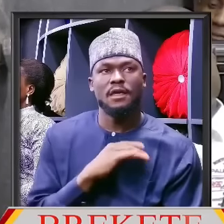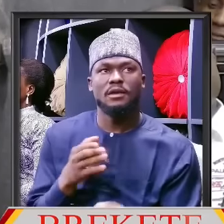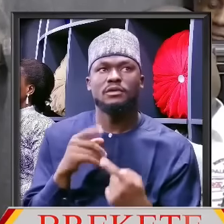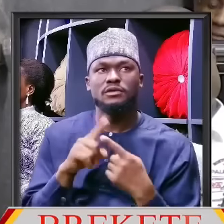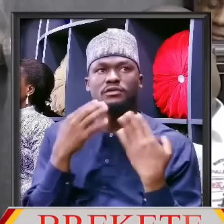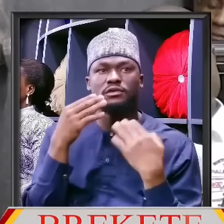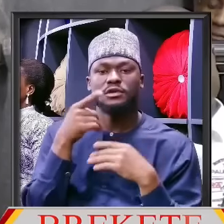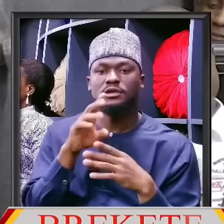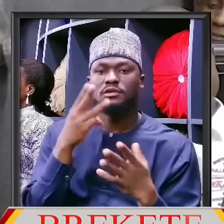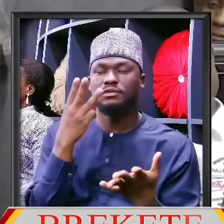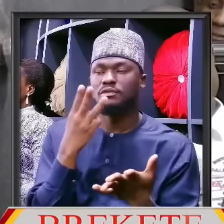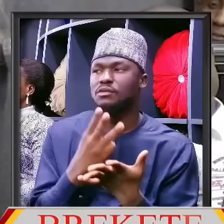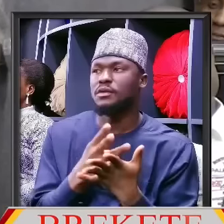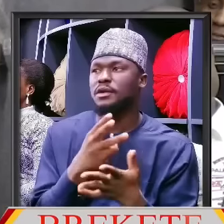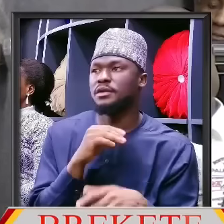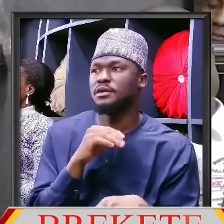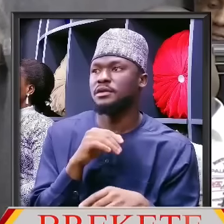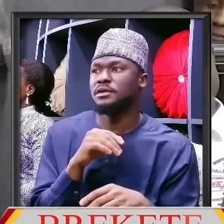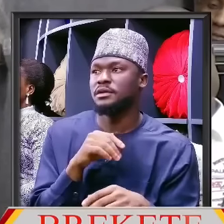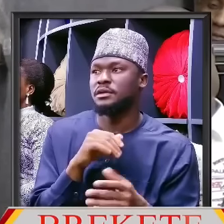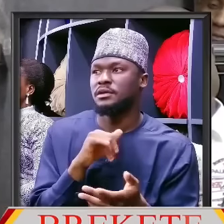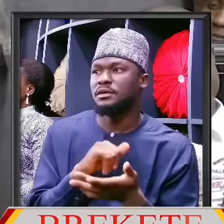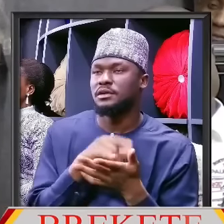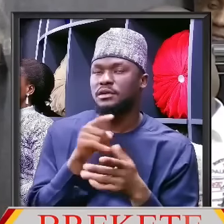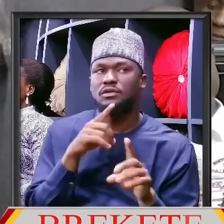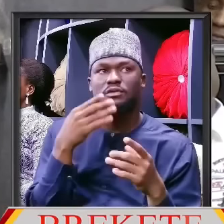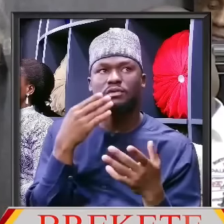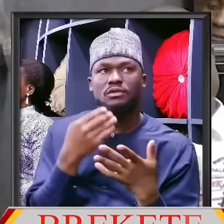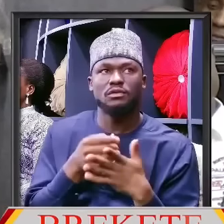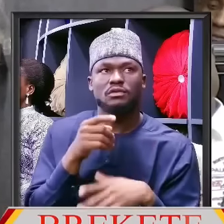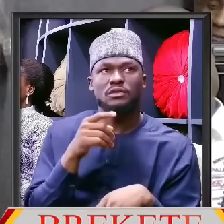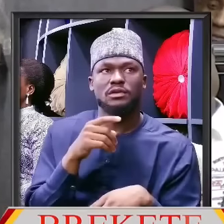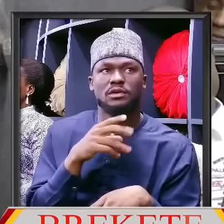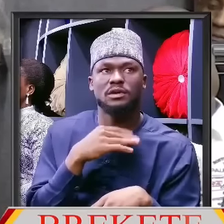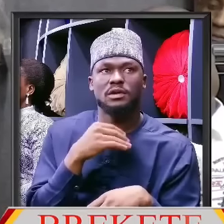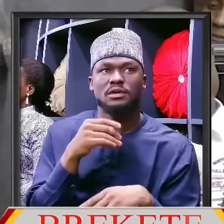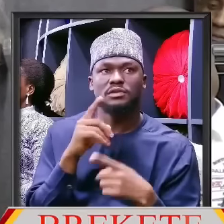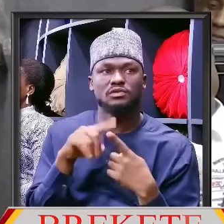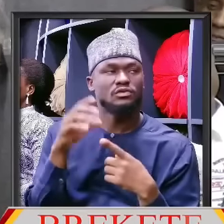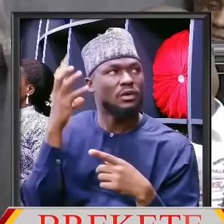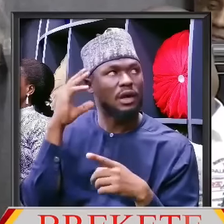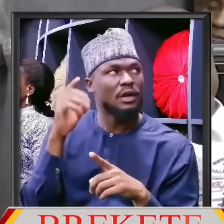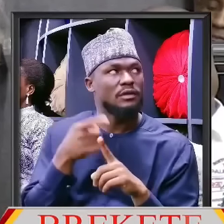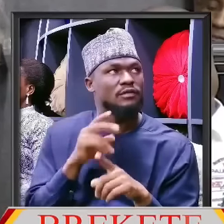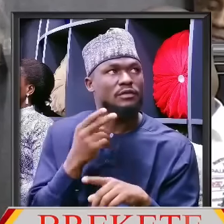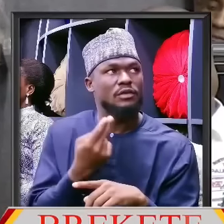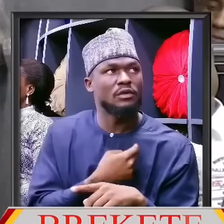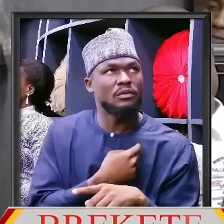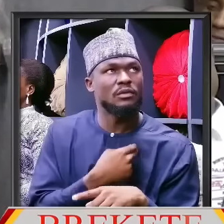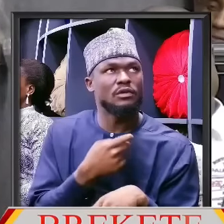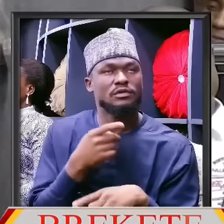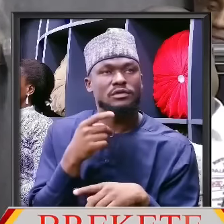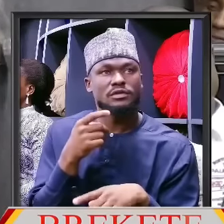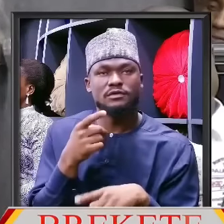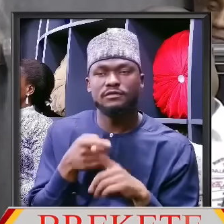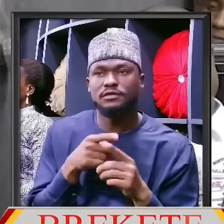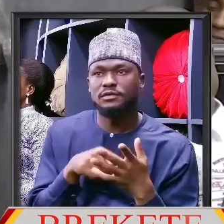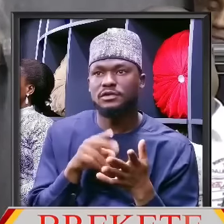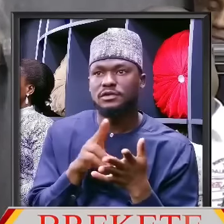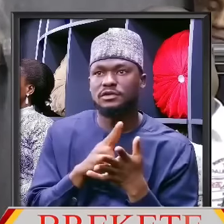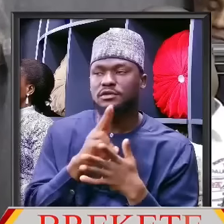you very well. Say, you deem unnecessary, say, you will also hear the side of Ambrose Alli